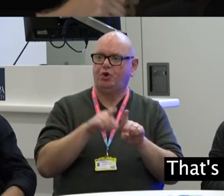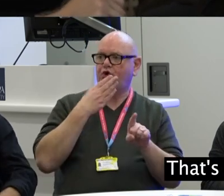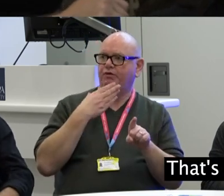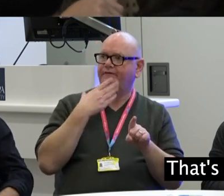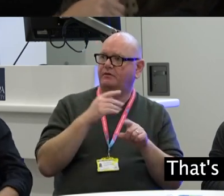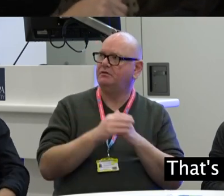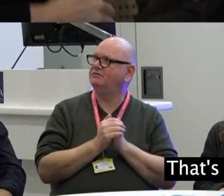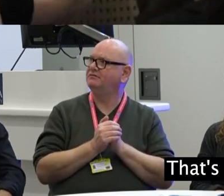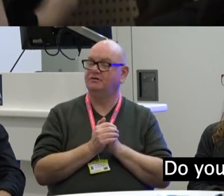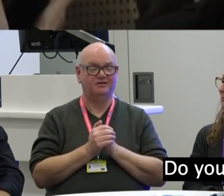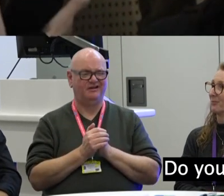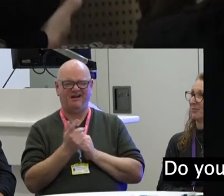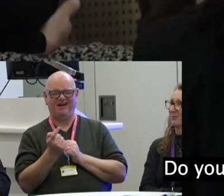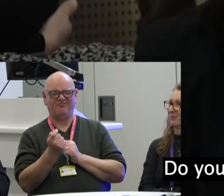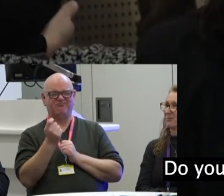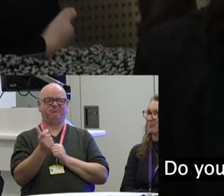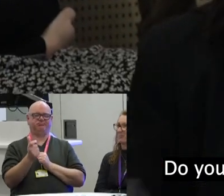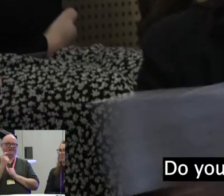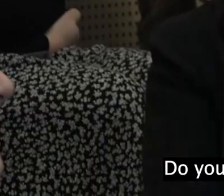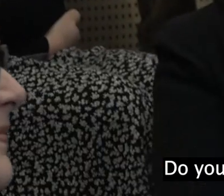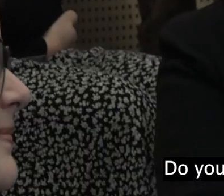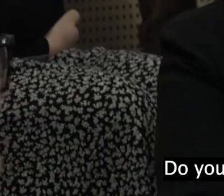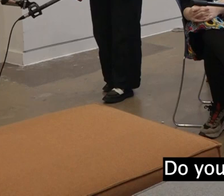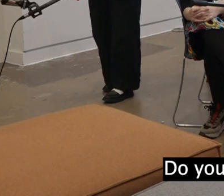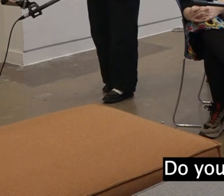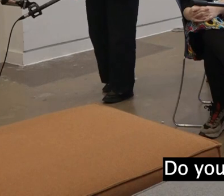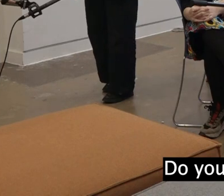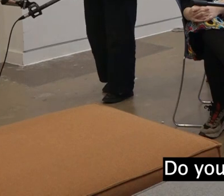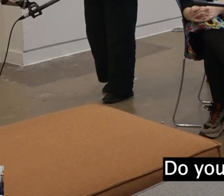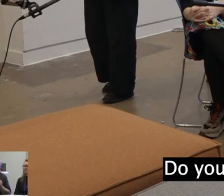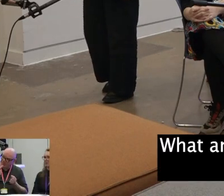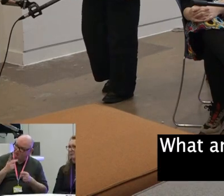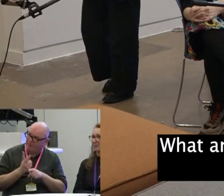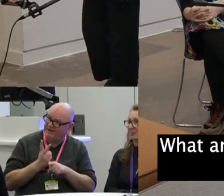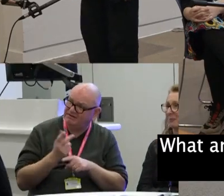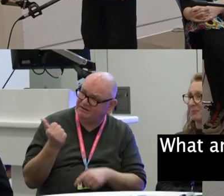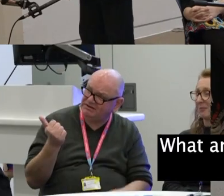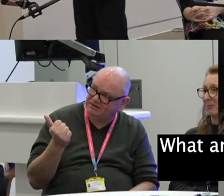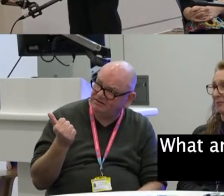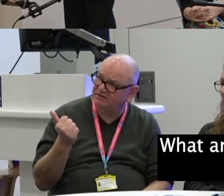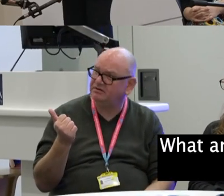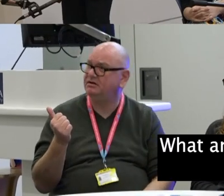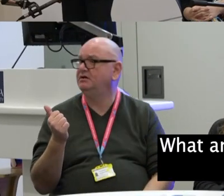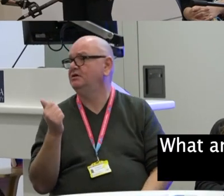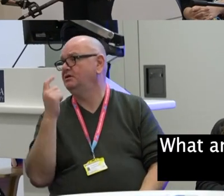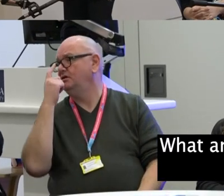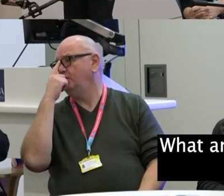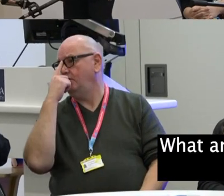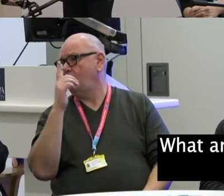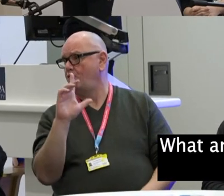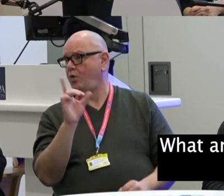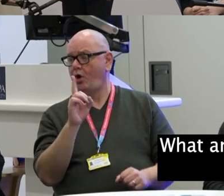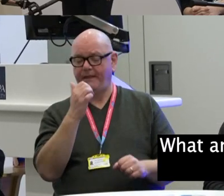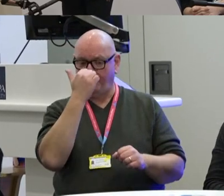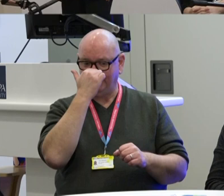That's a very small question. Yes. Do you want me to say that again? What are the business and decision